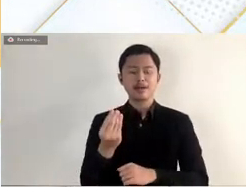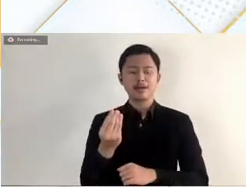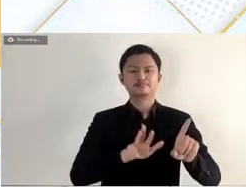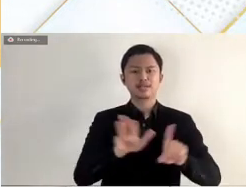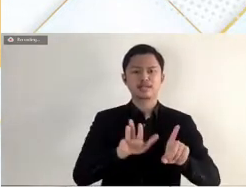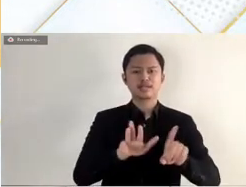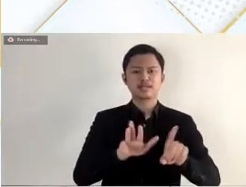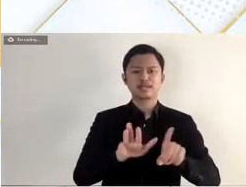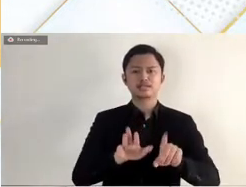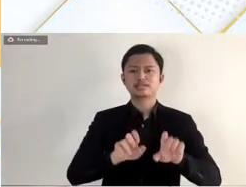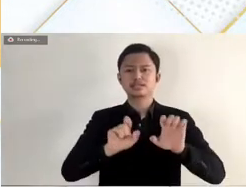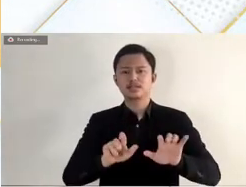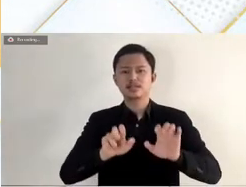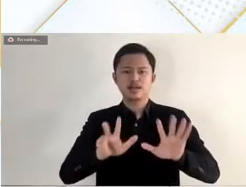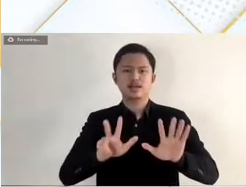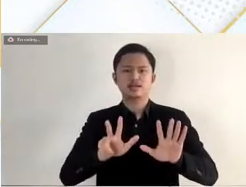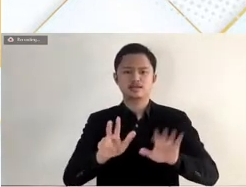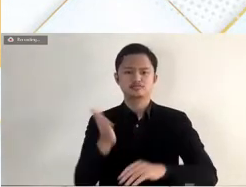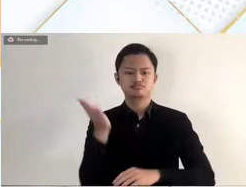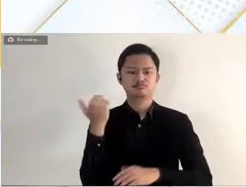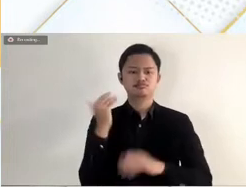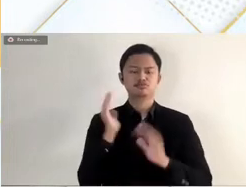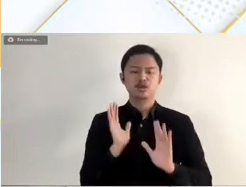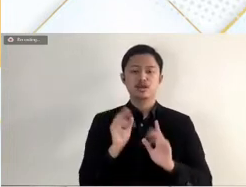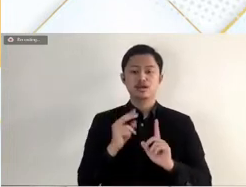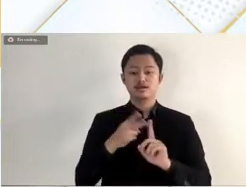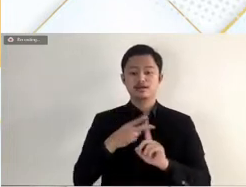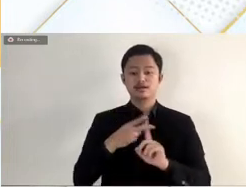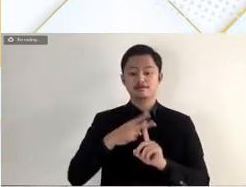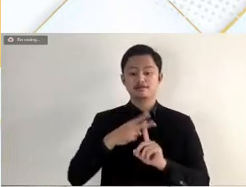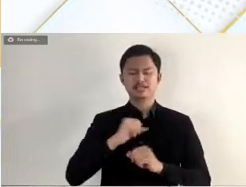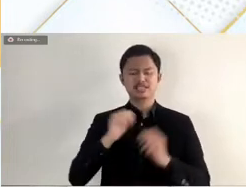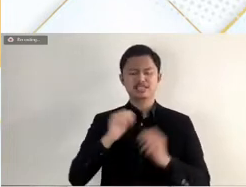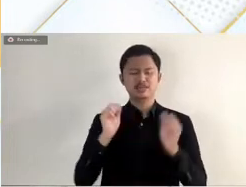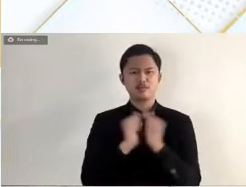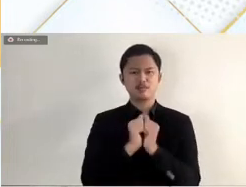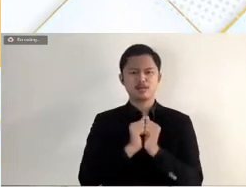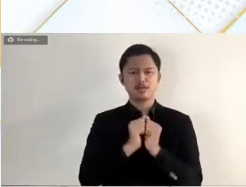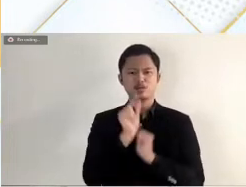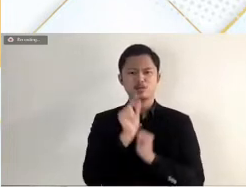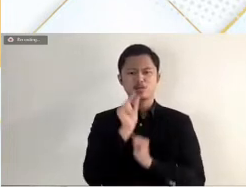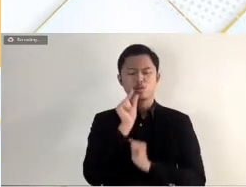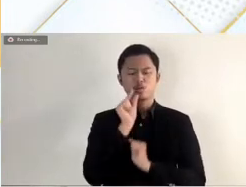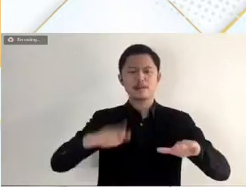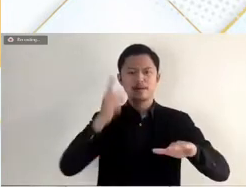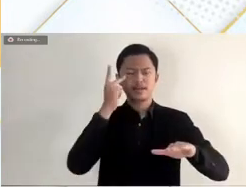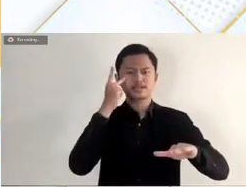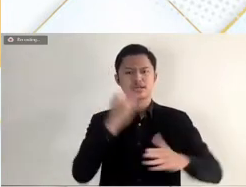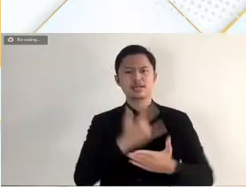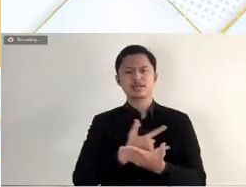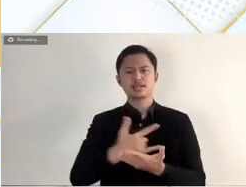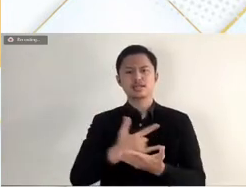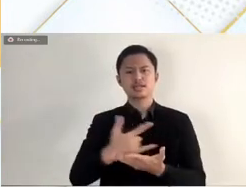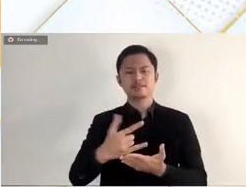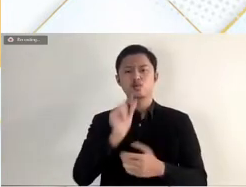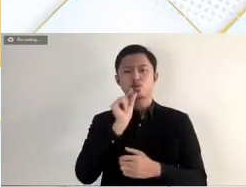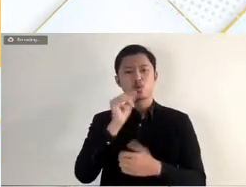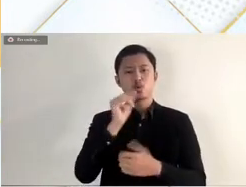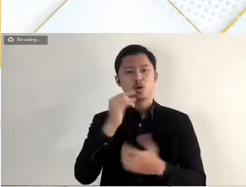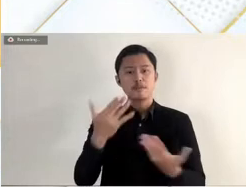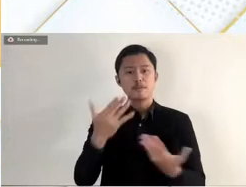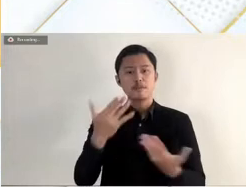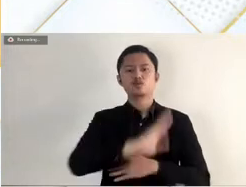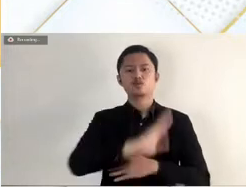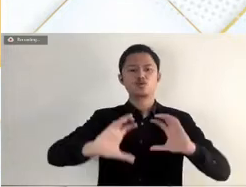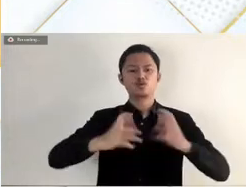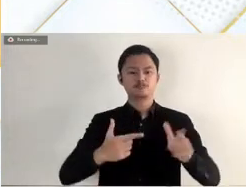1978. Fiji, as always, is committed to the maintenance of peace and security, and to a world free of weapons of